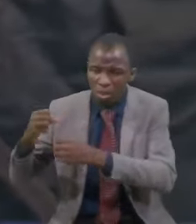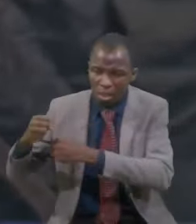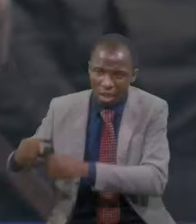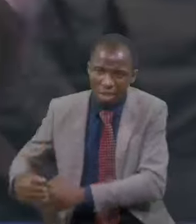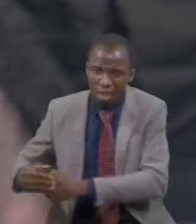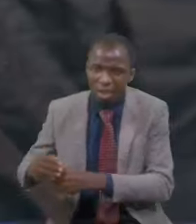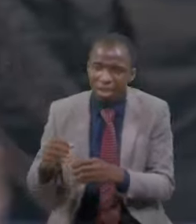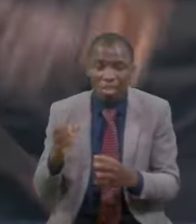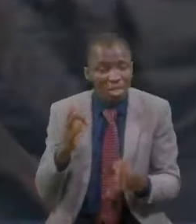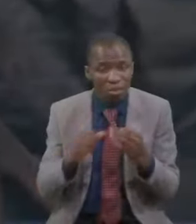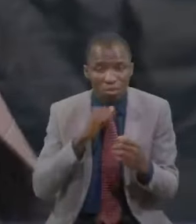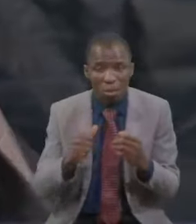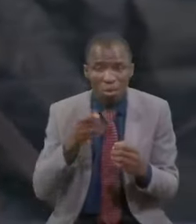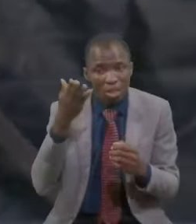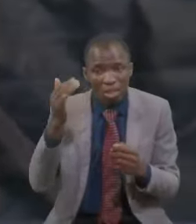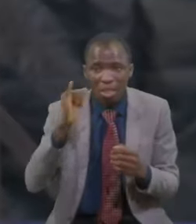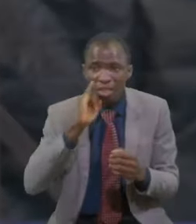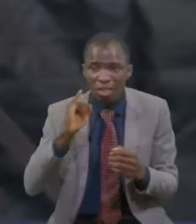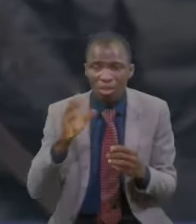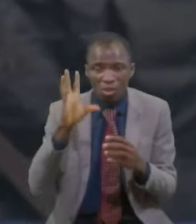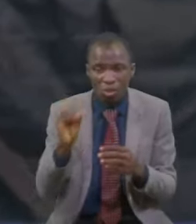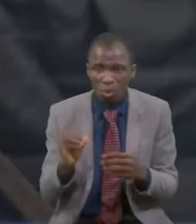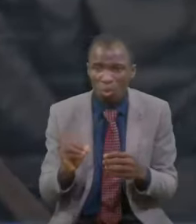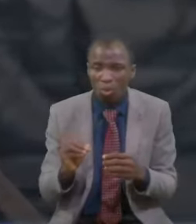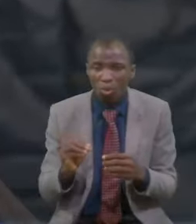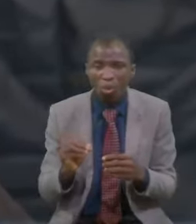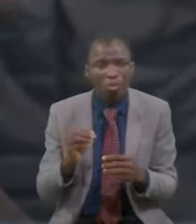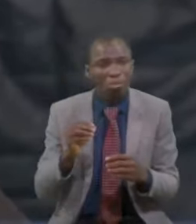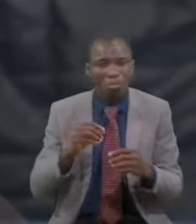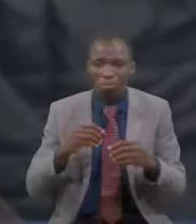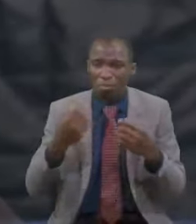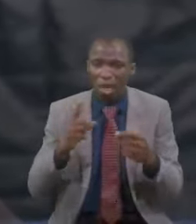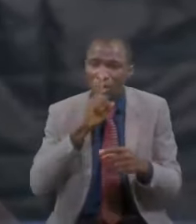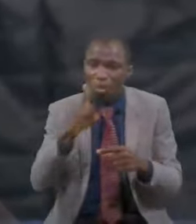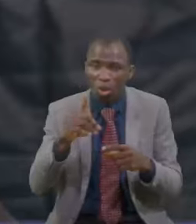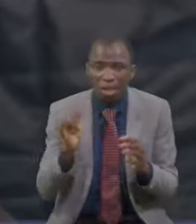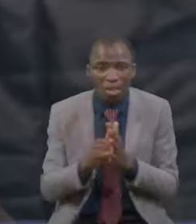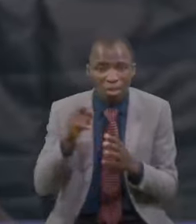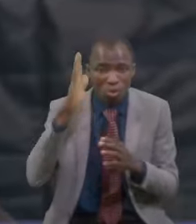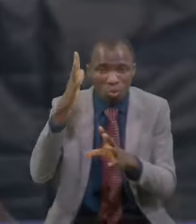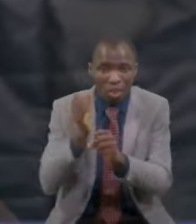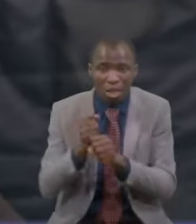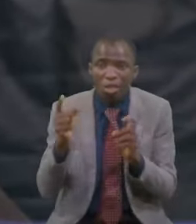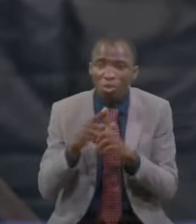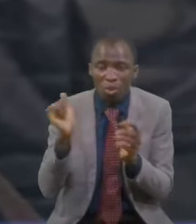no guarantee you will get to that place you are excited to get to. It's